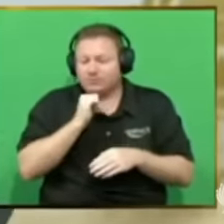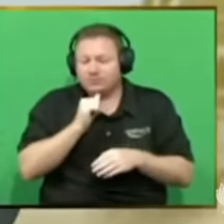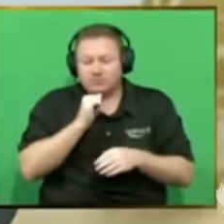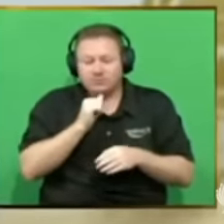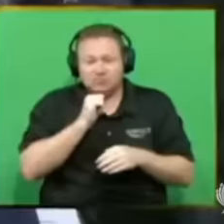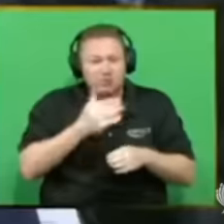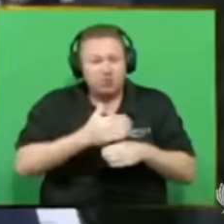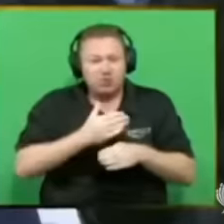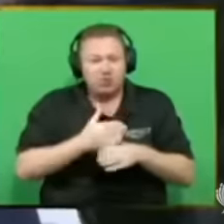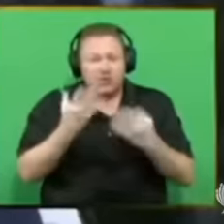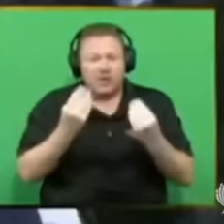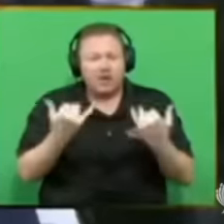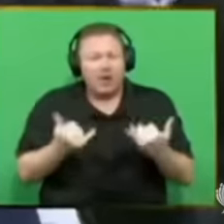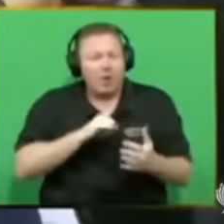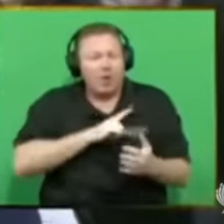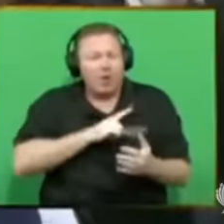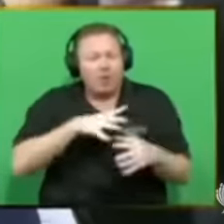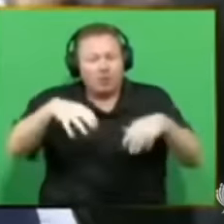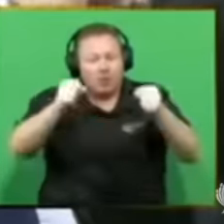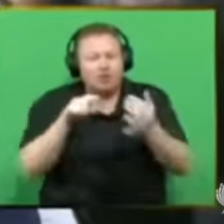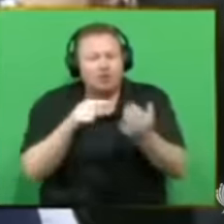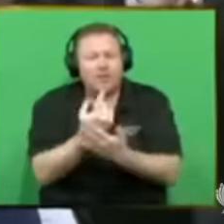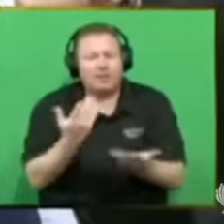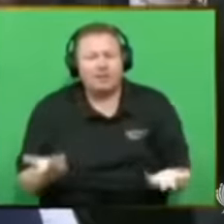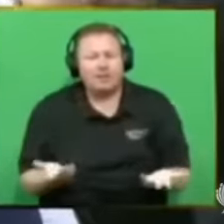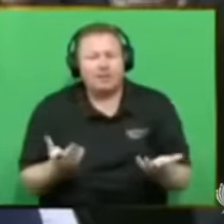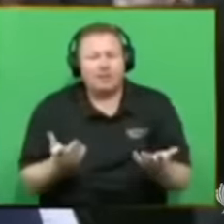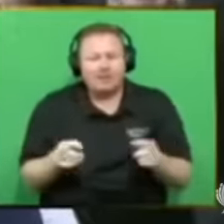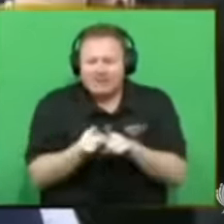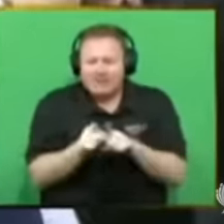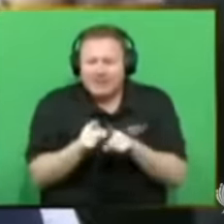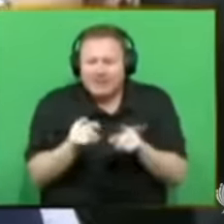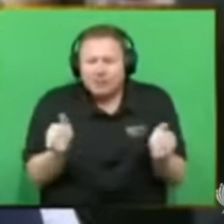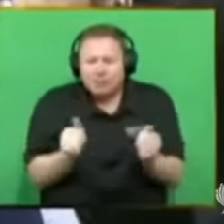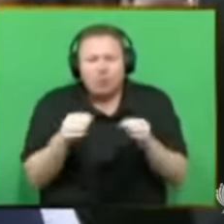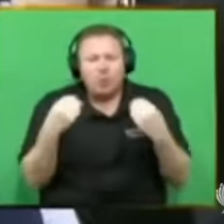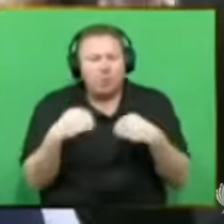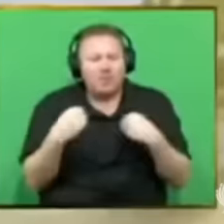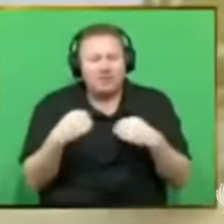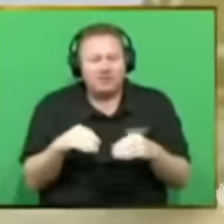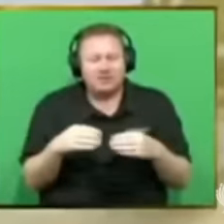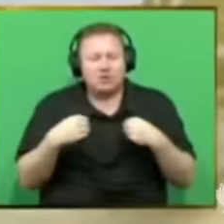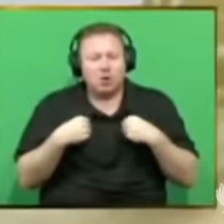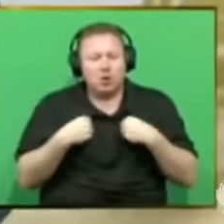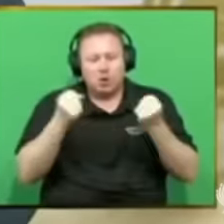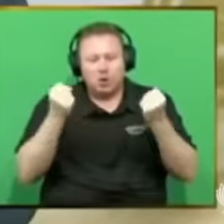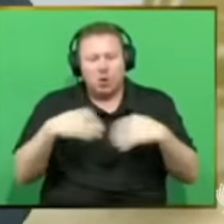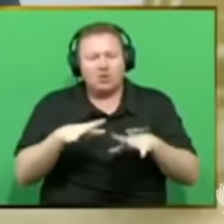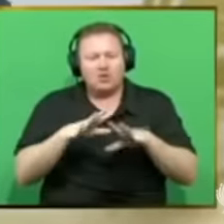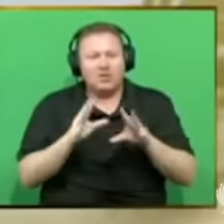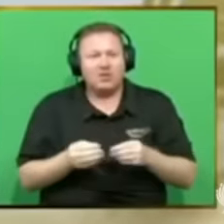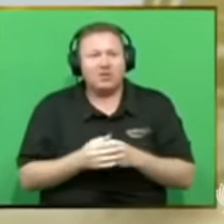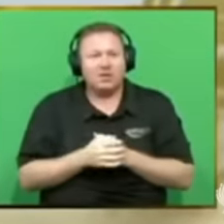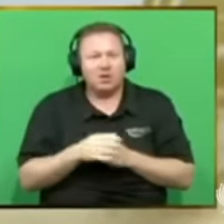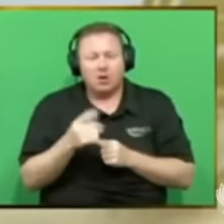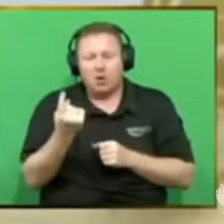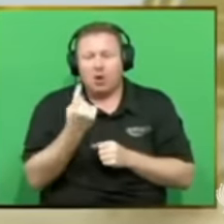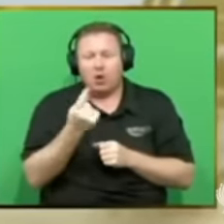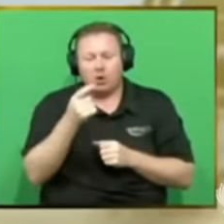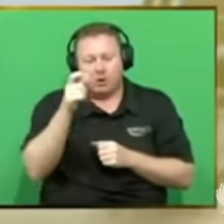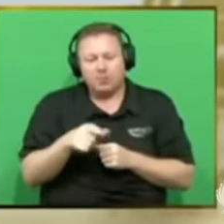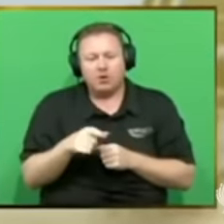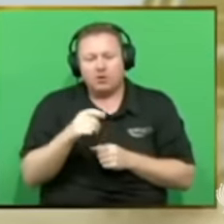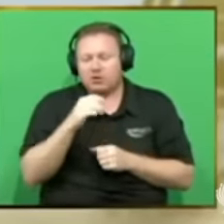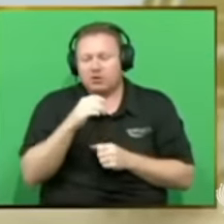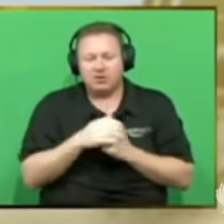of it. Load shedding is the end of the world for small business owners who have lost everything. The only people for whom load